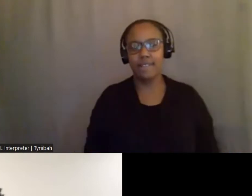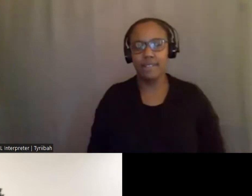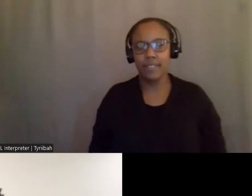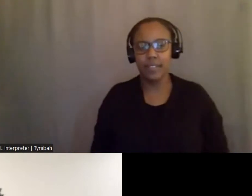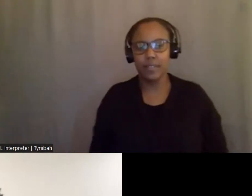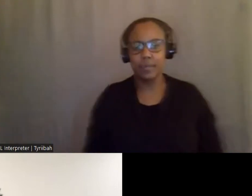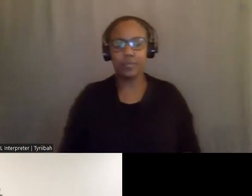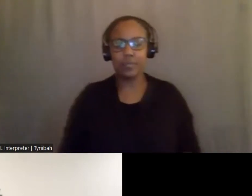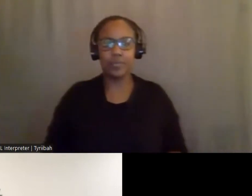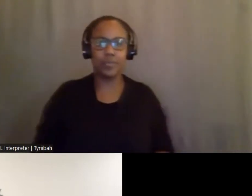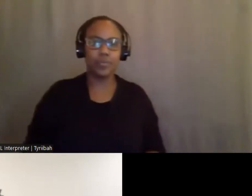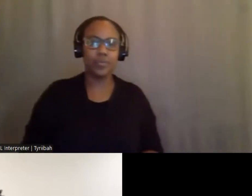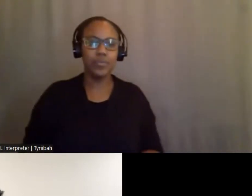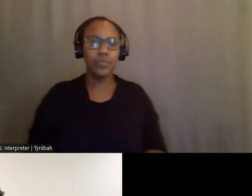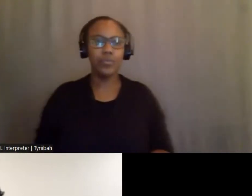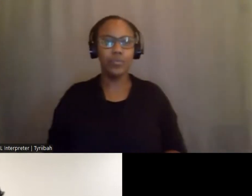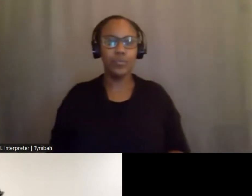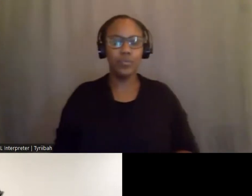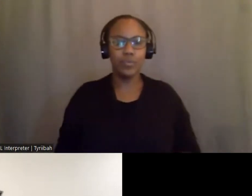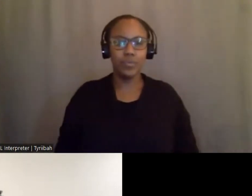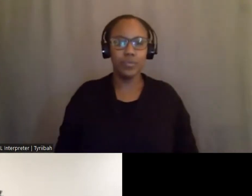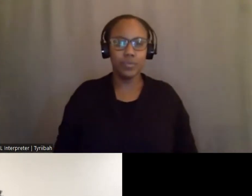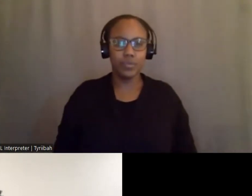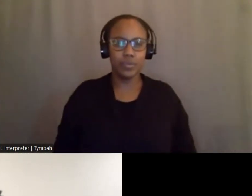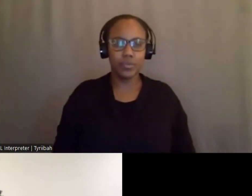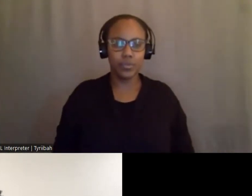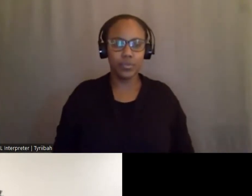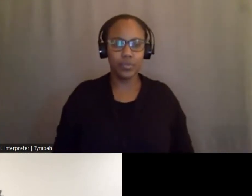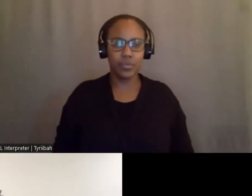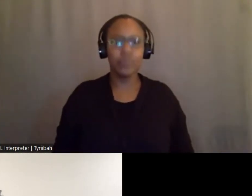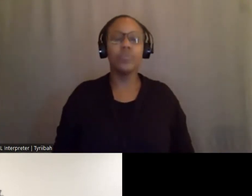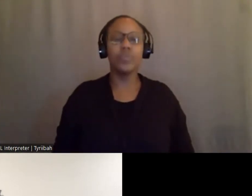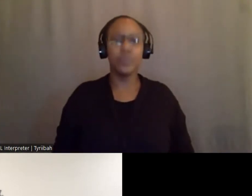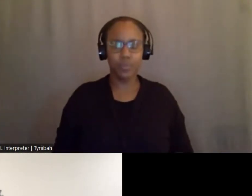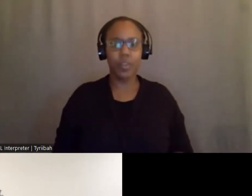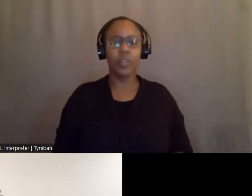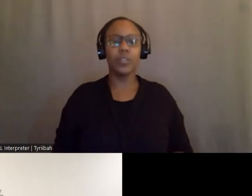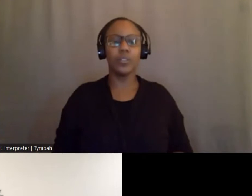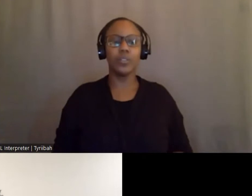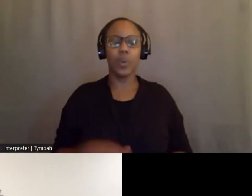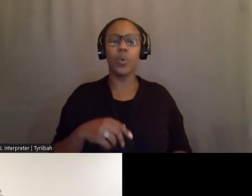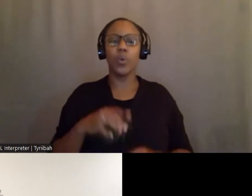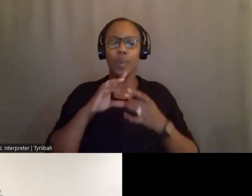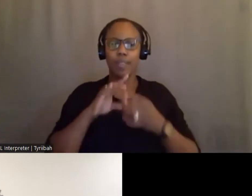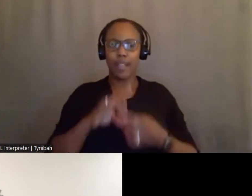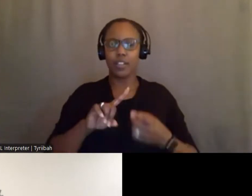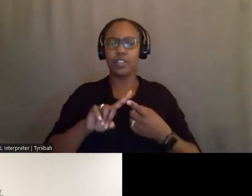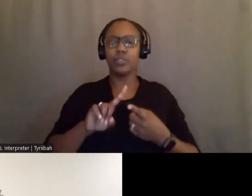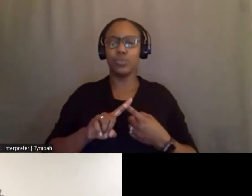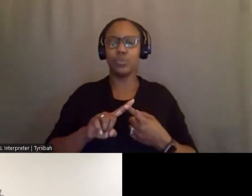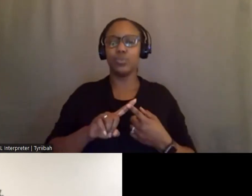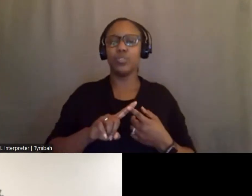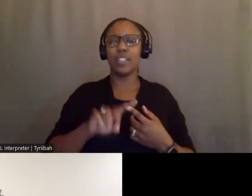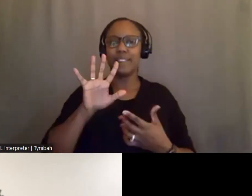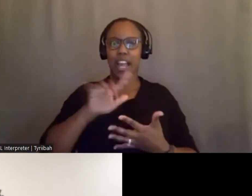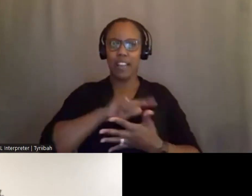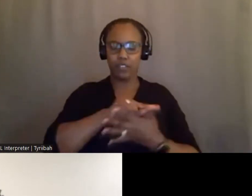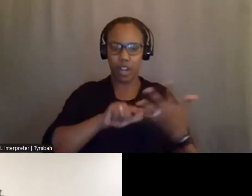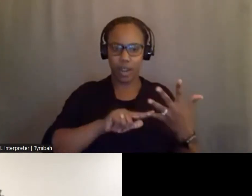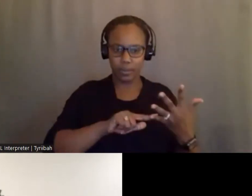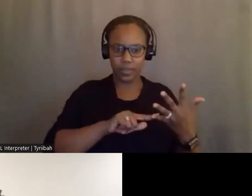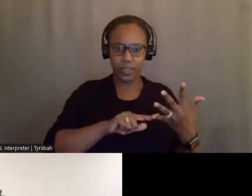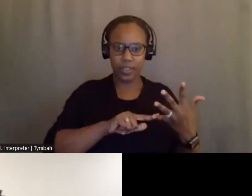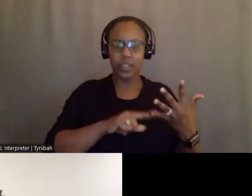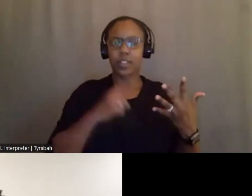And as we talk about the five tribes, Bill Bigelow had asked, was there an abolition movement